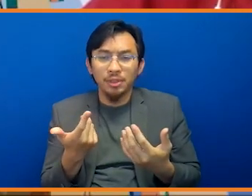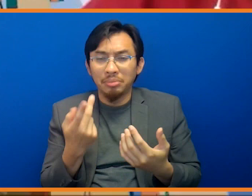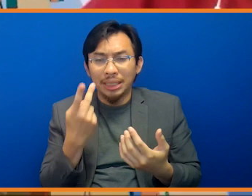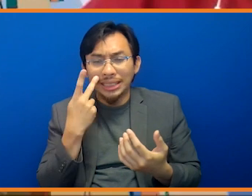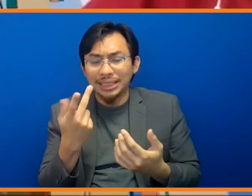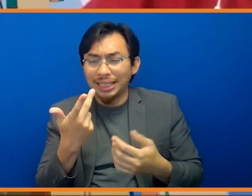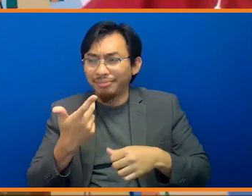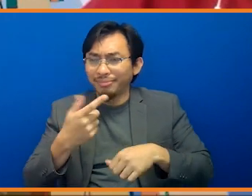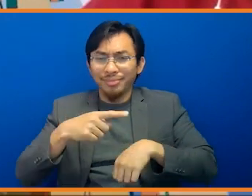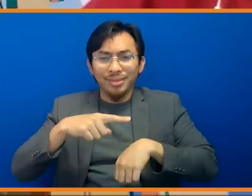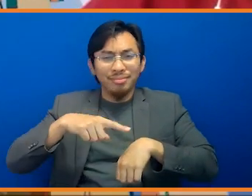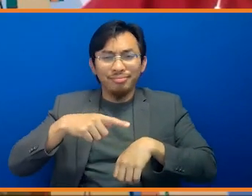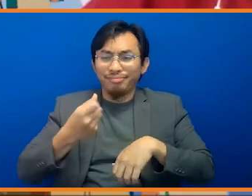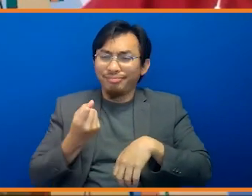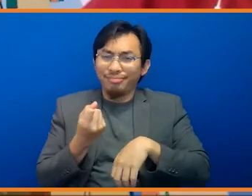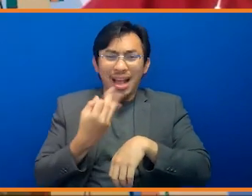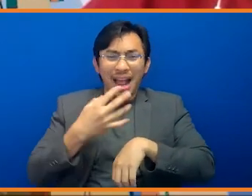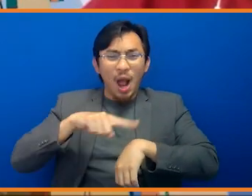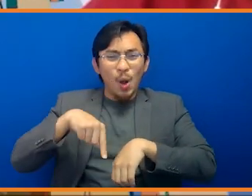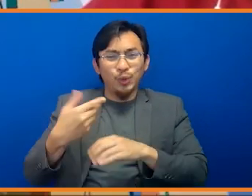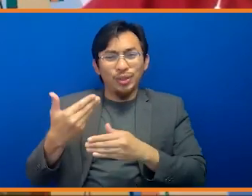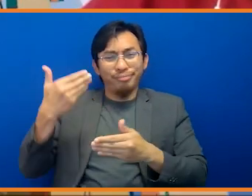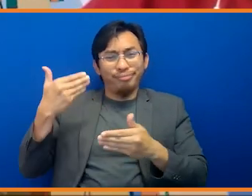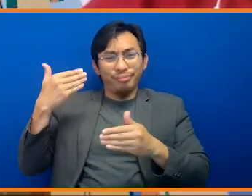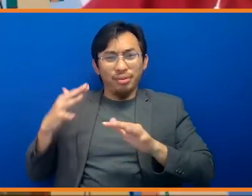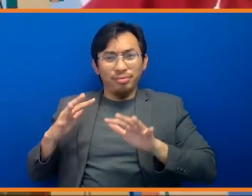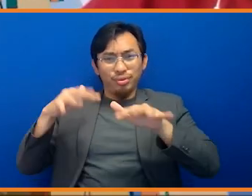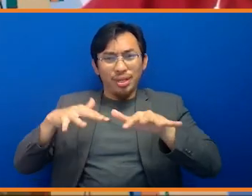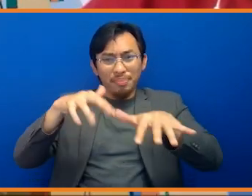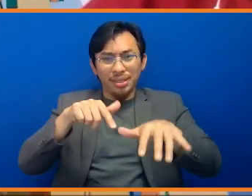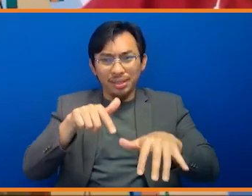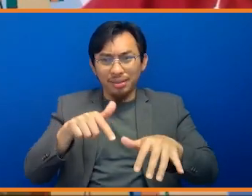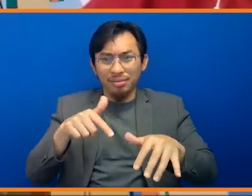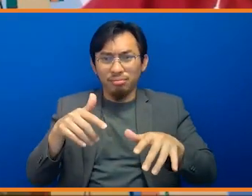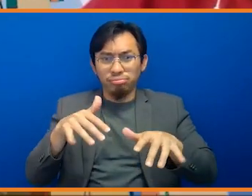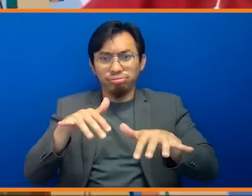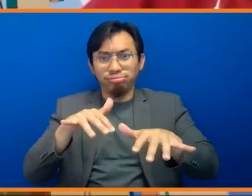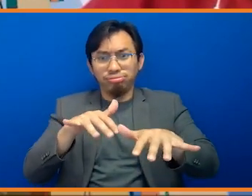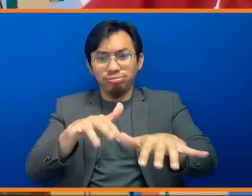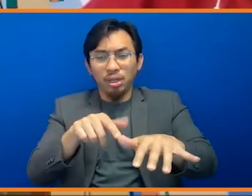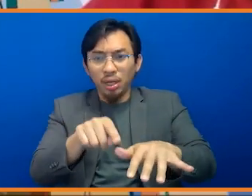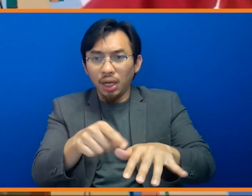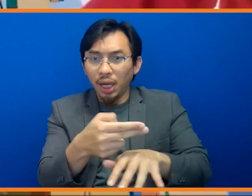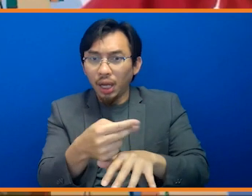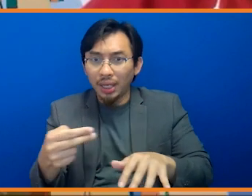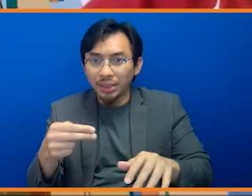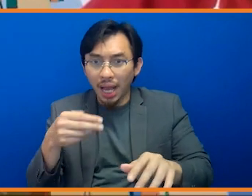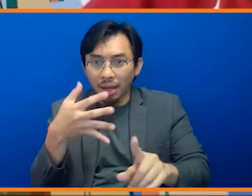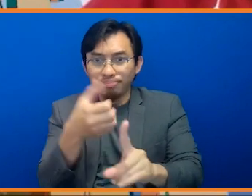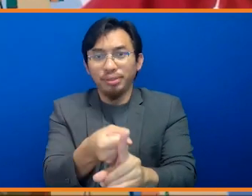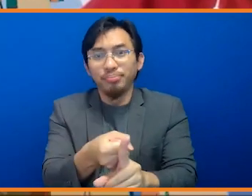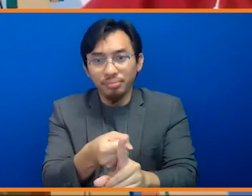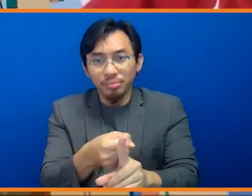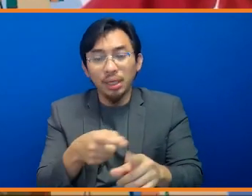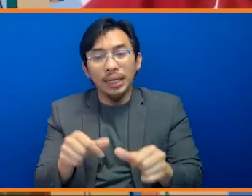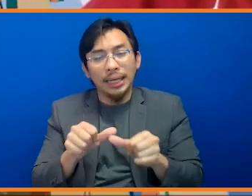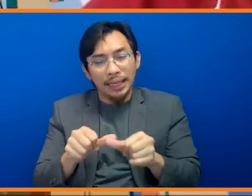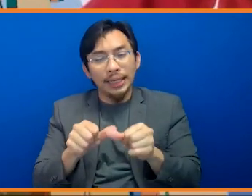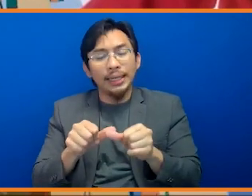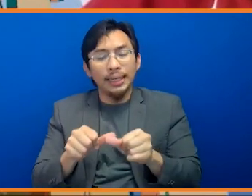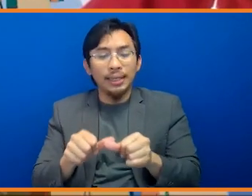just 3 hours ago the tsunami has already reached from the Indonesia. So we also